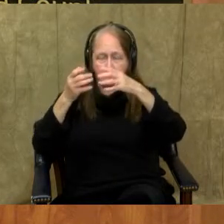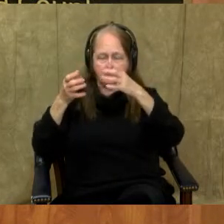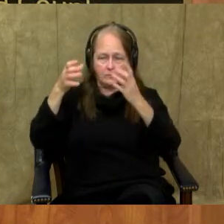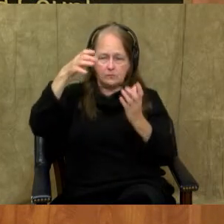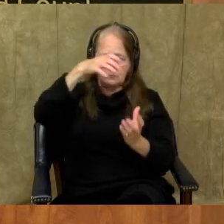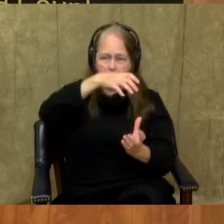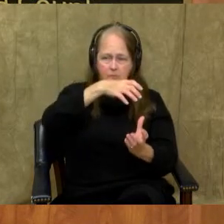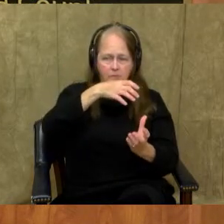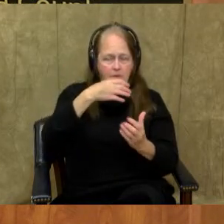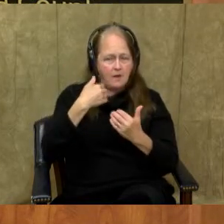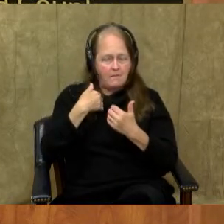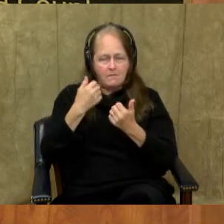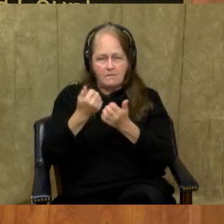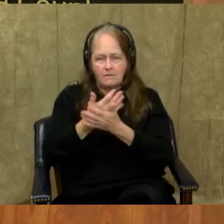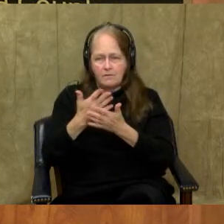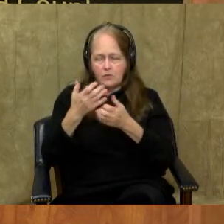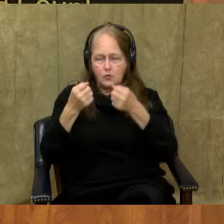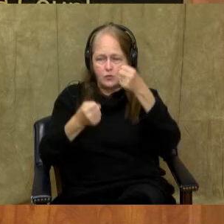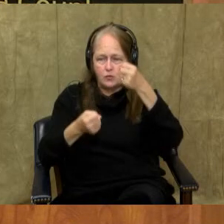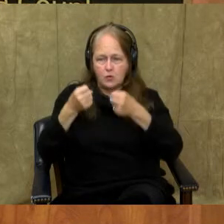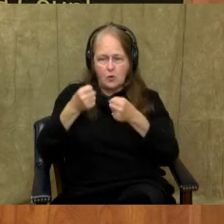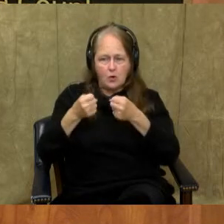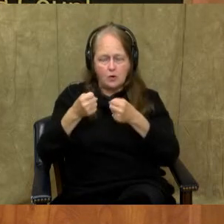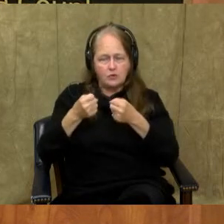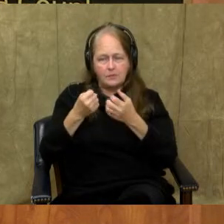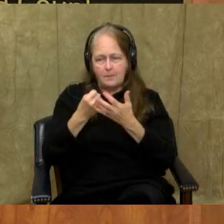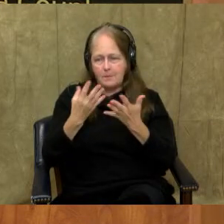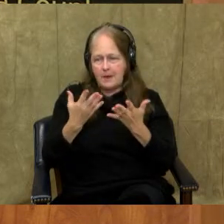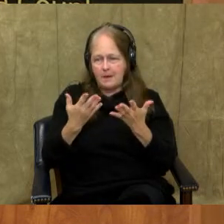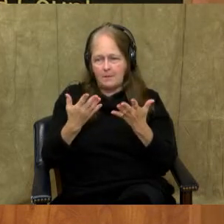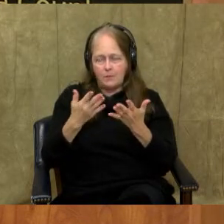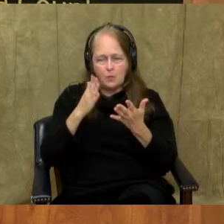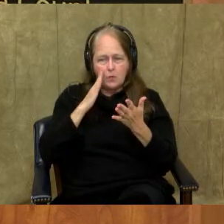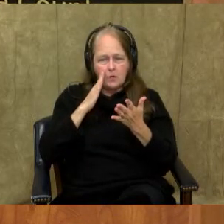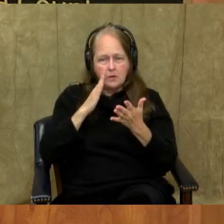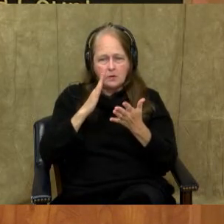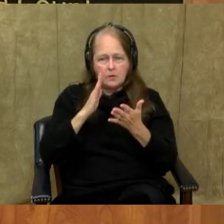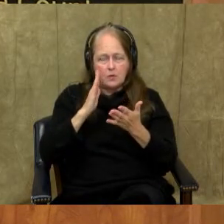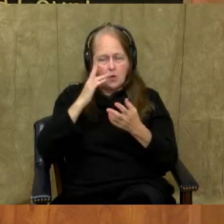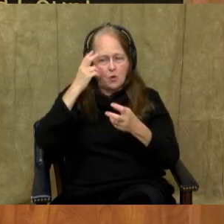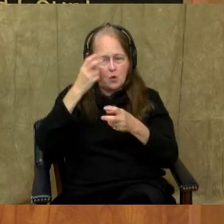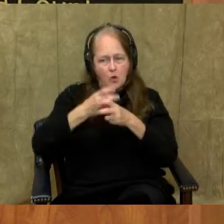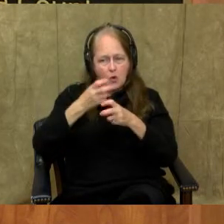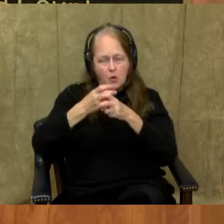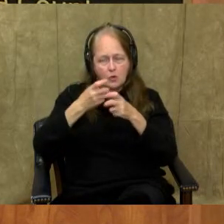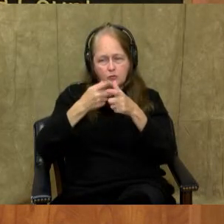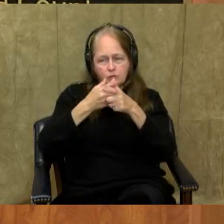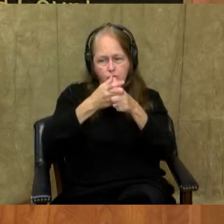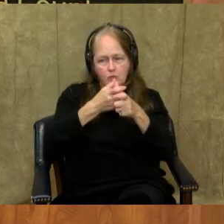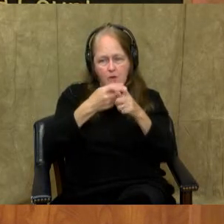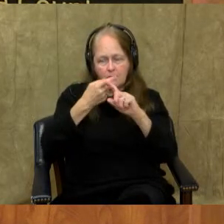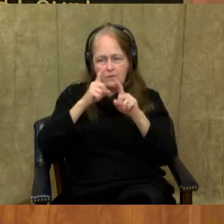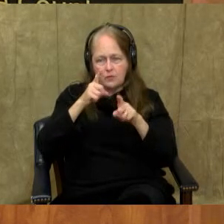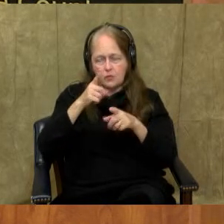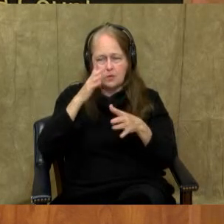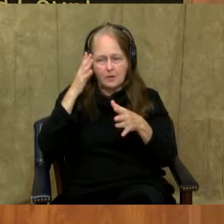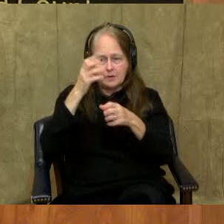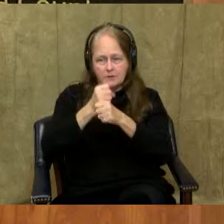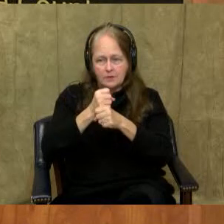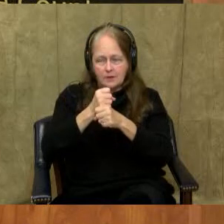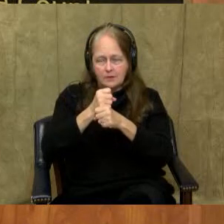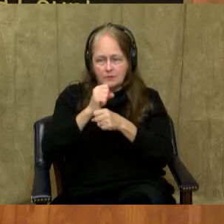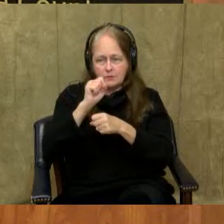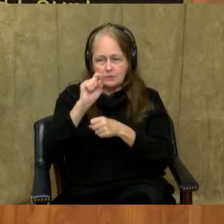have so much debris and cars and structures that it would really be hard to survive that if you are caught in a